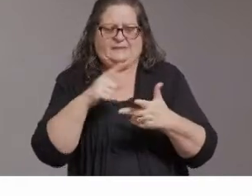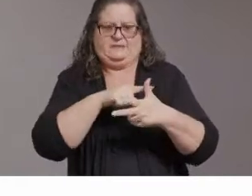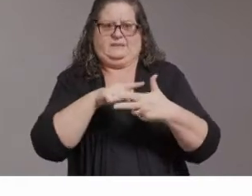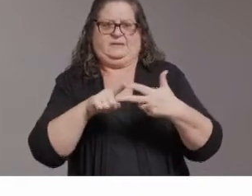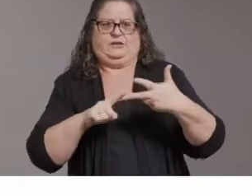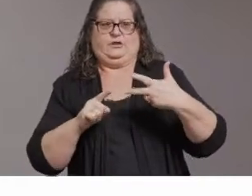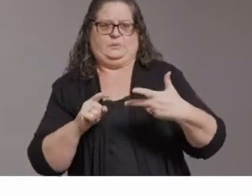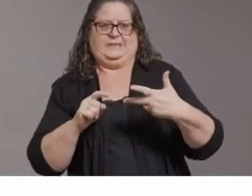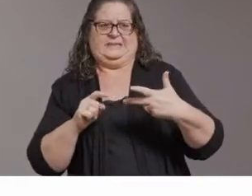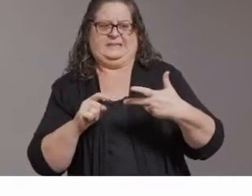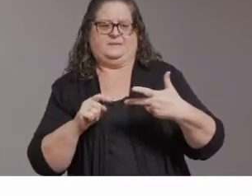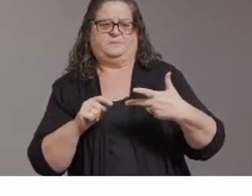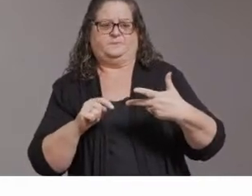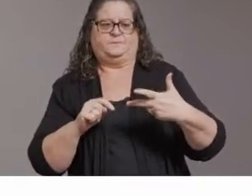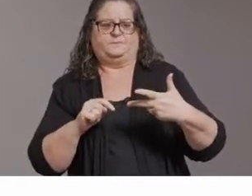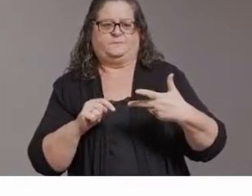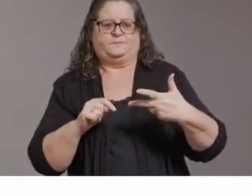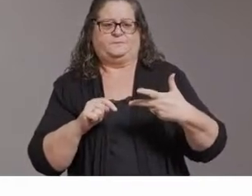new indoor site.